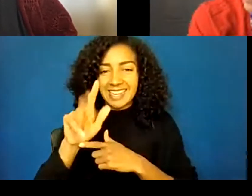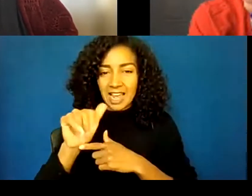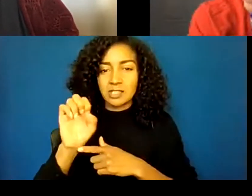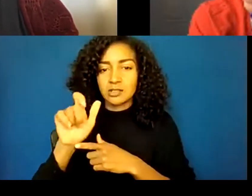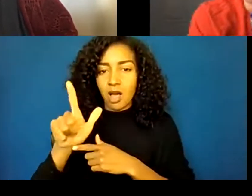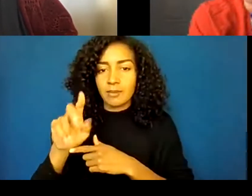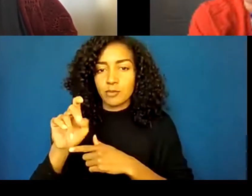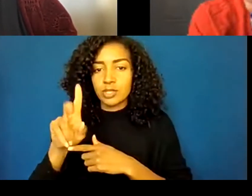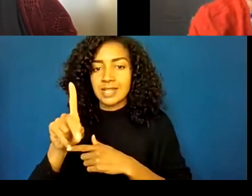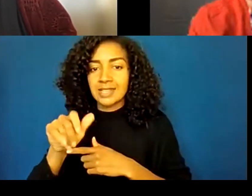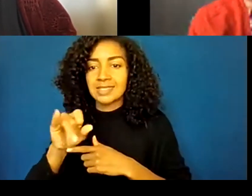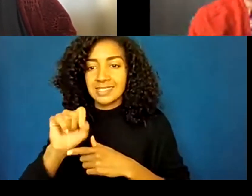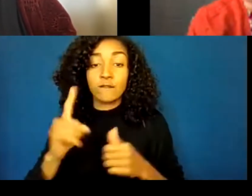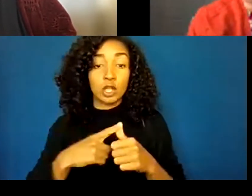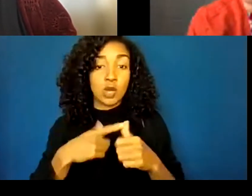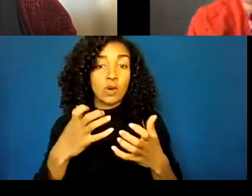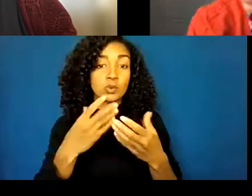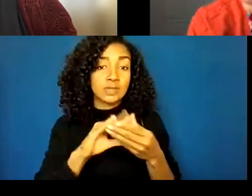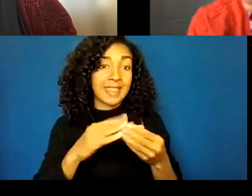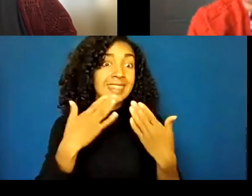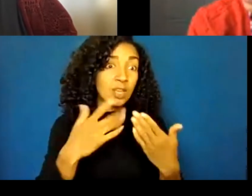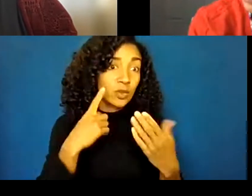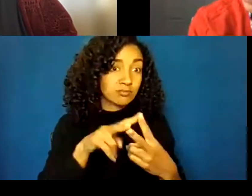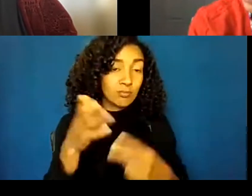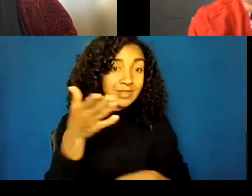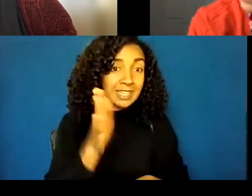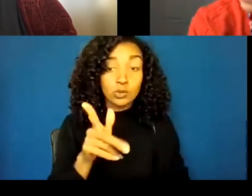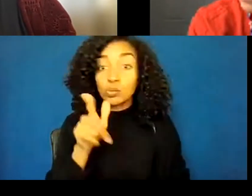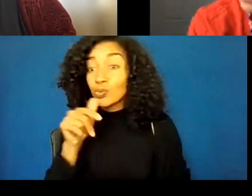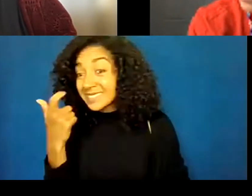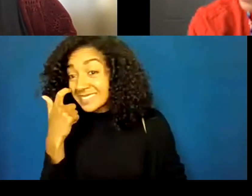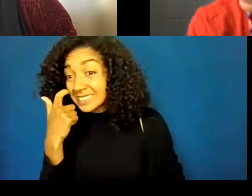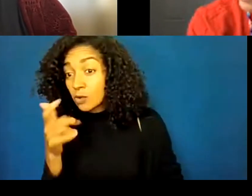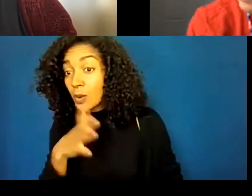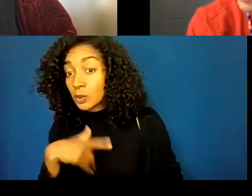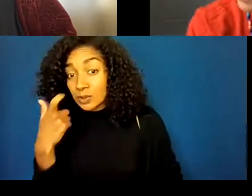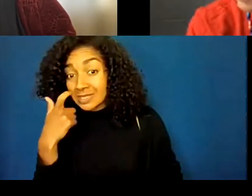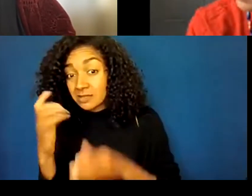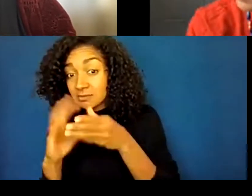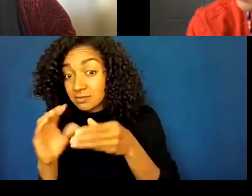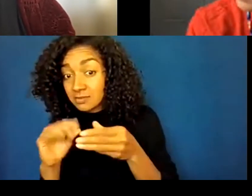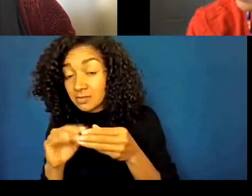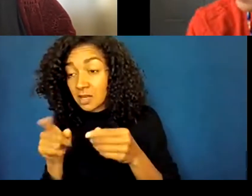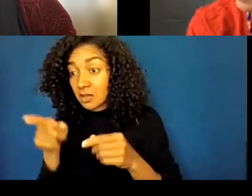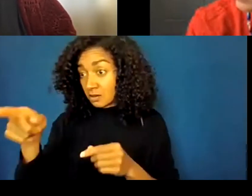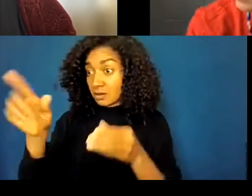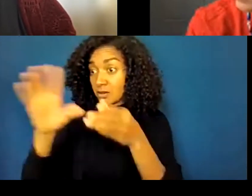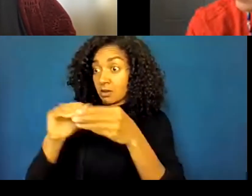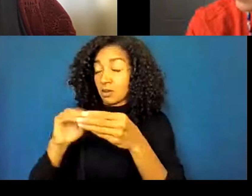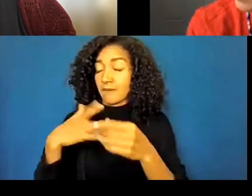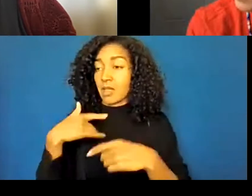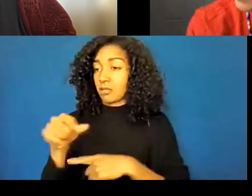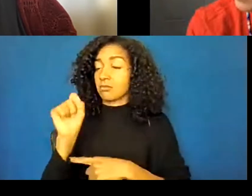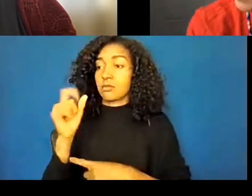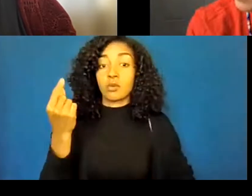And to whoever that last lady was that was talking, what struck me about what you said